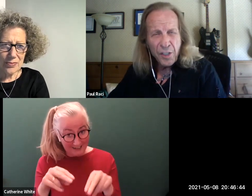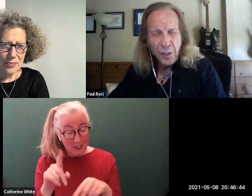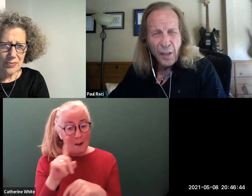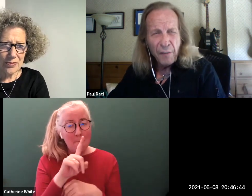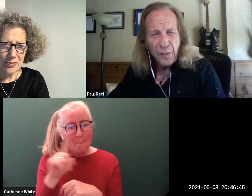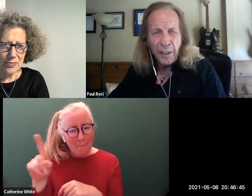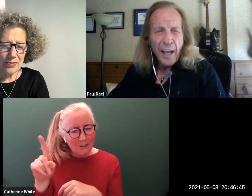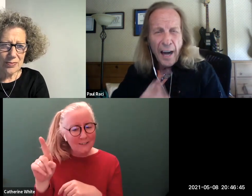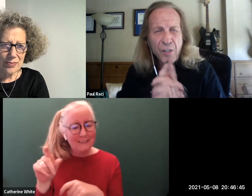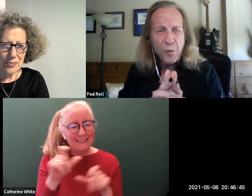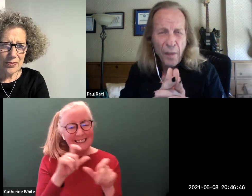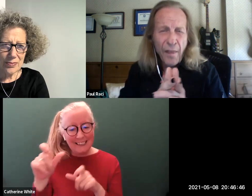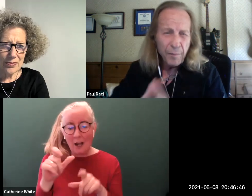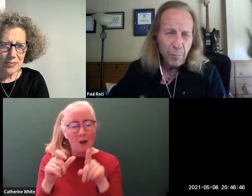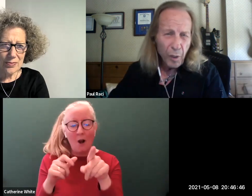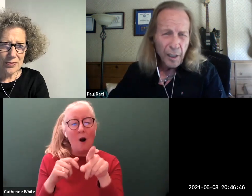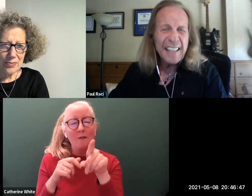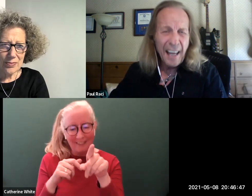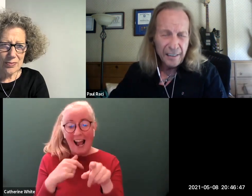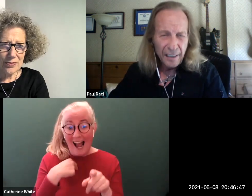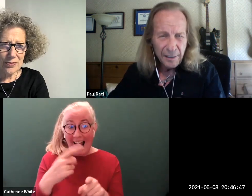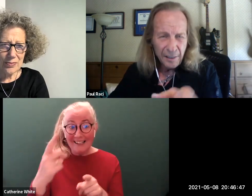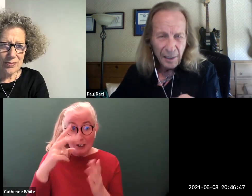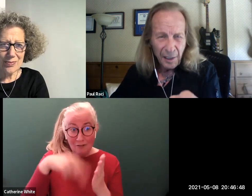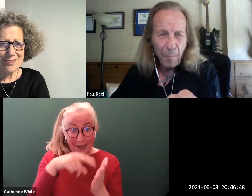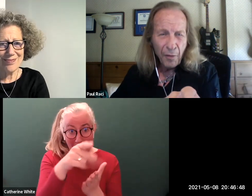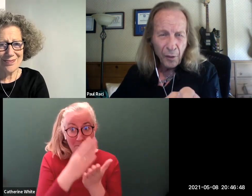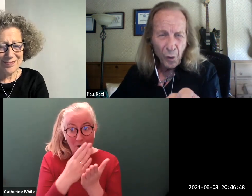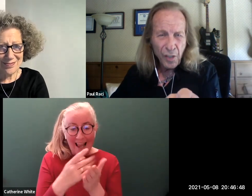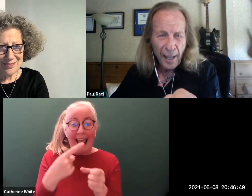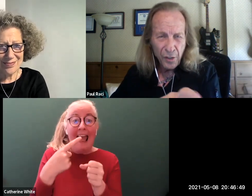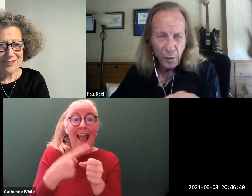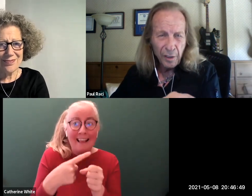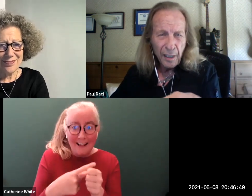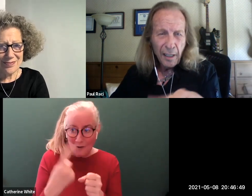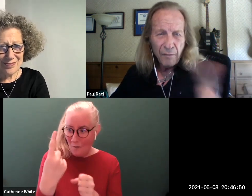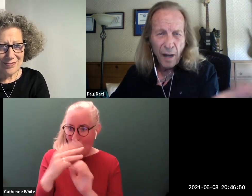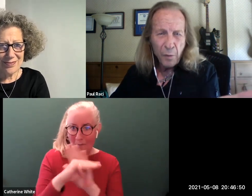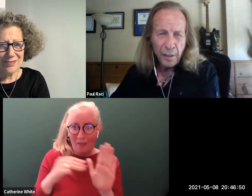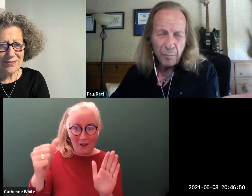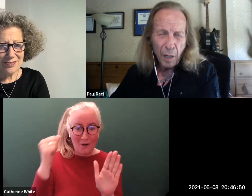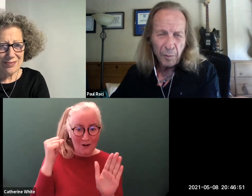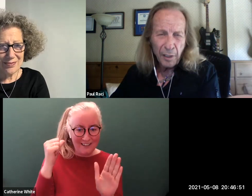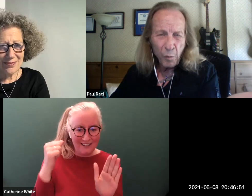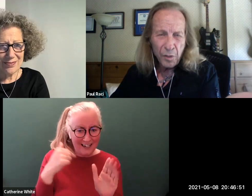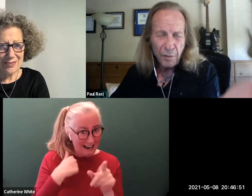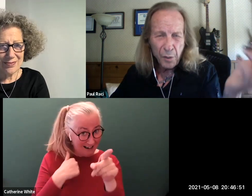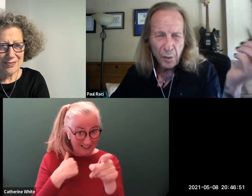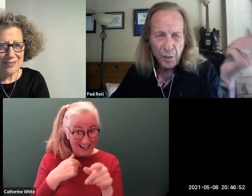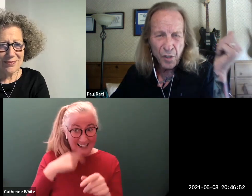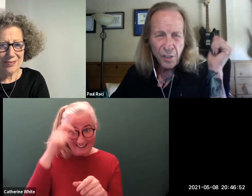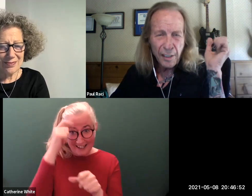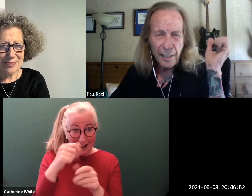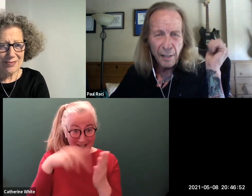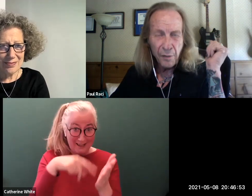there's still that feeling. I just read that book again a month ago because I had to do I read it probably once every